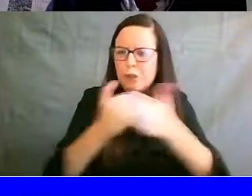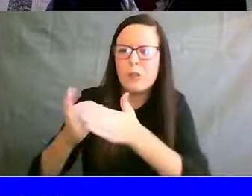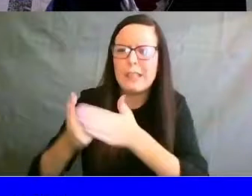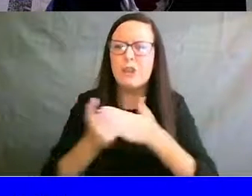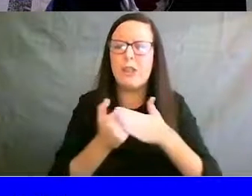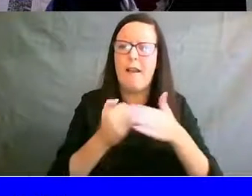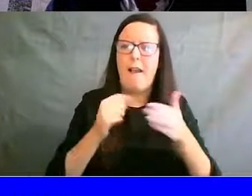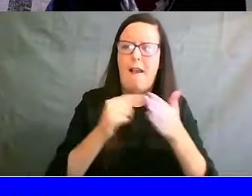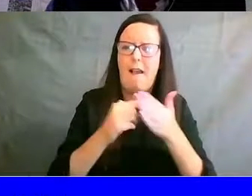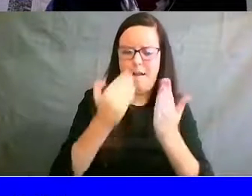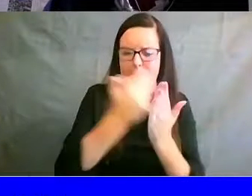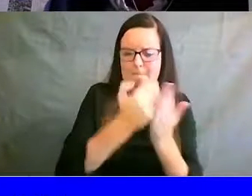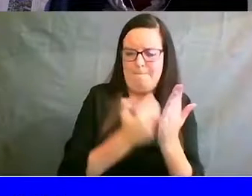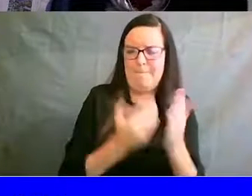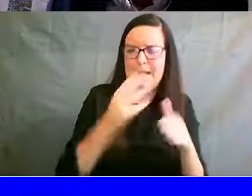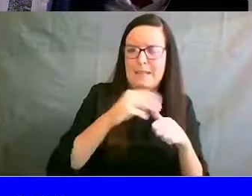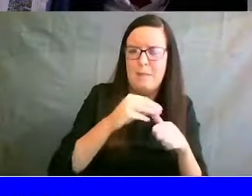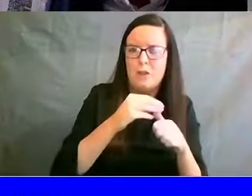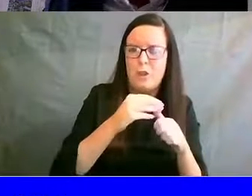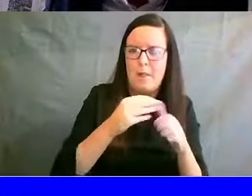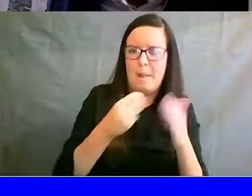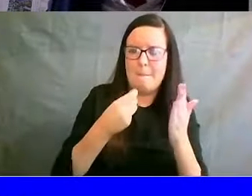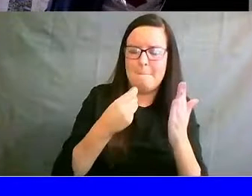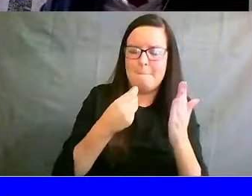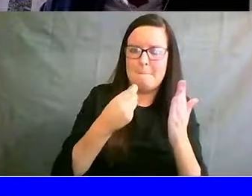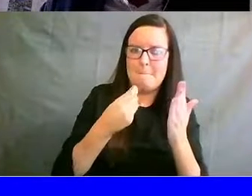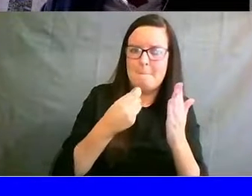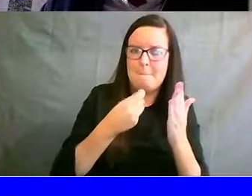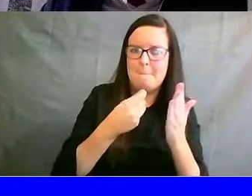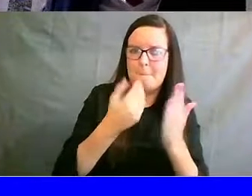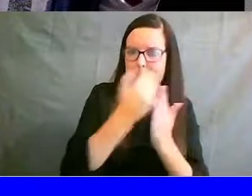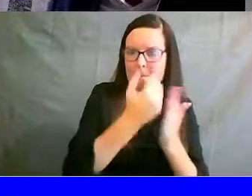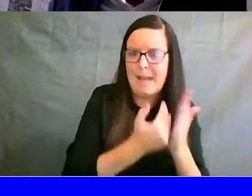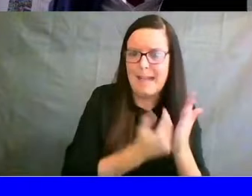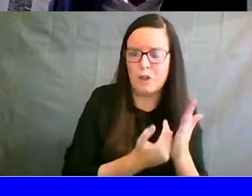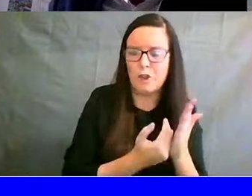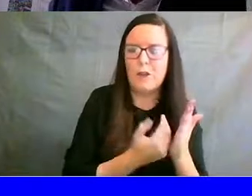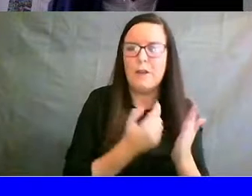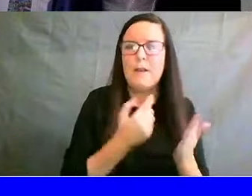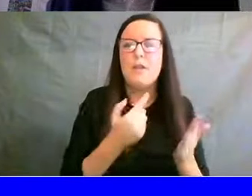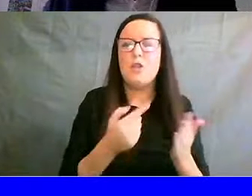with the approach in England and Wales. If we move to the next slide, please.